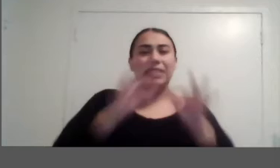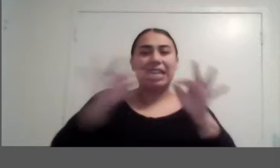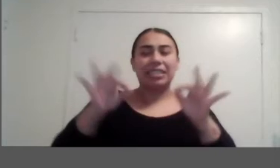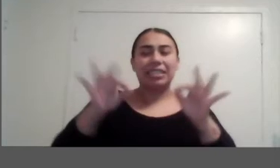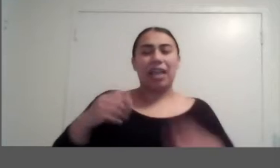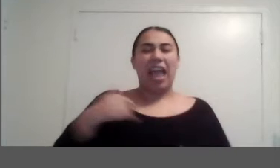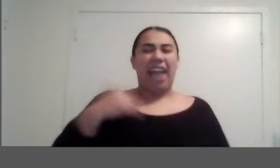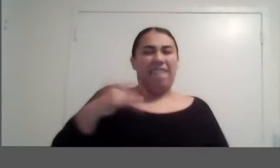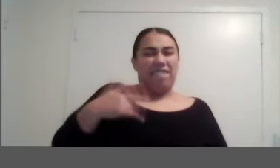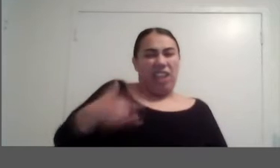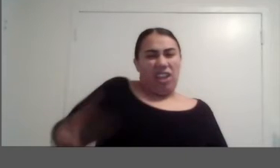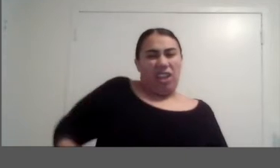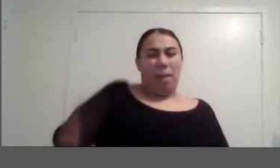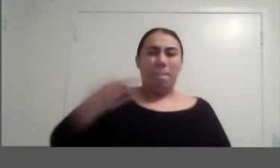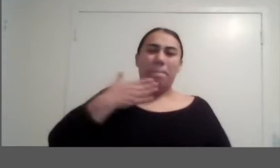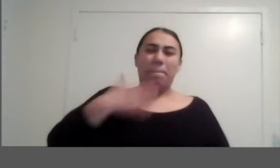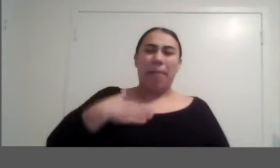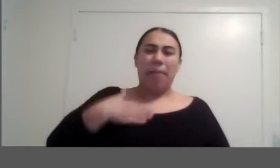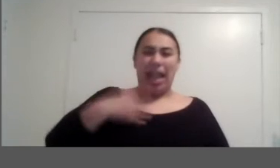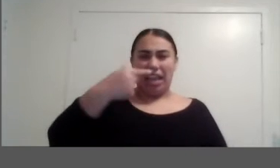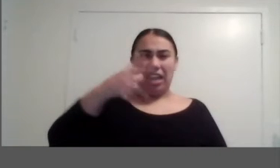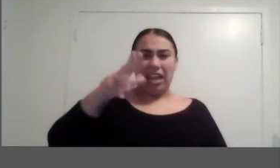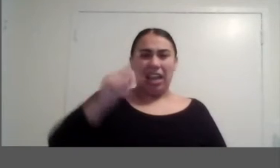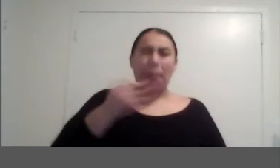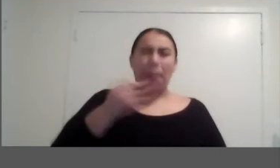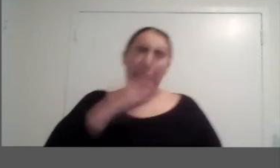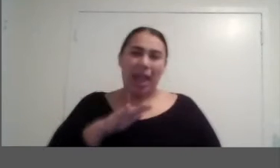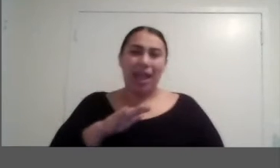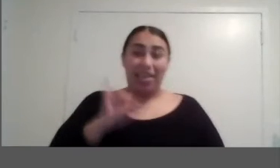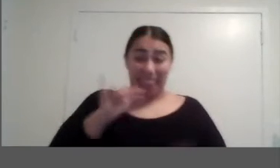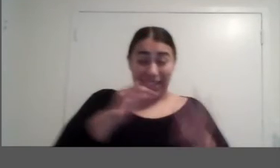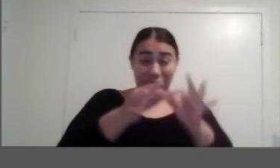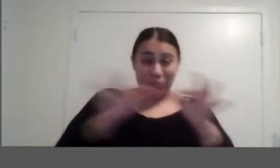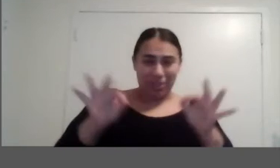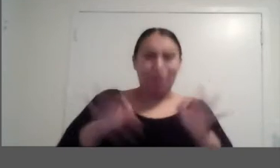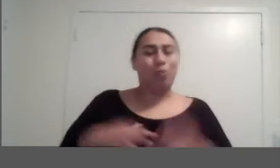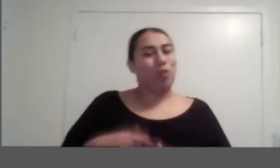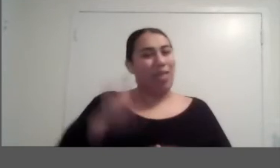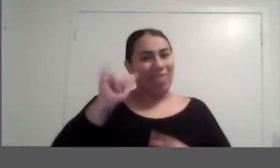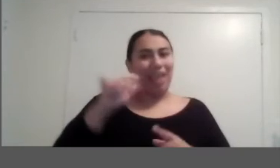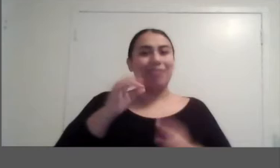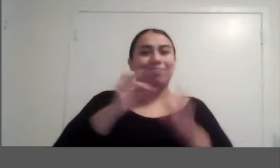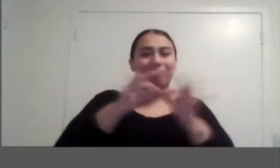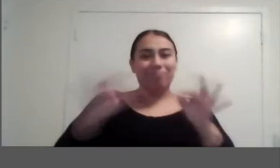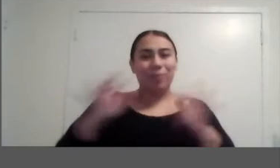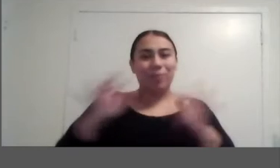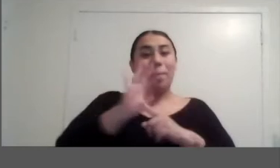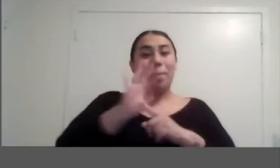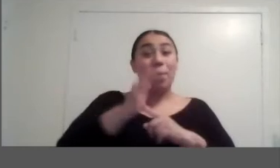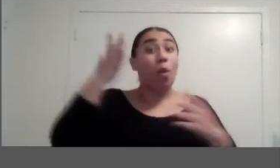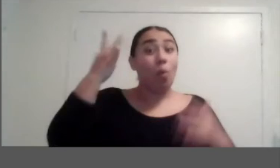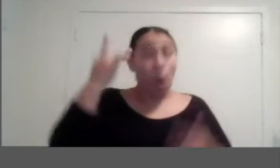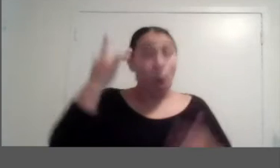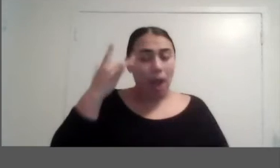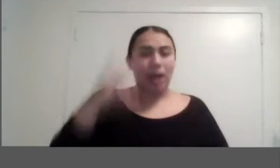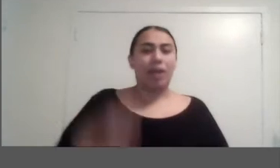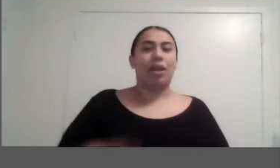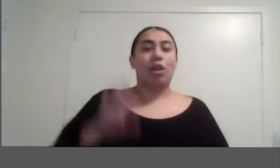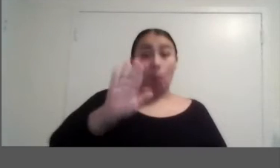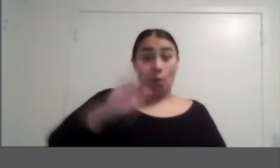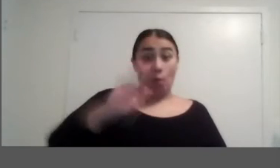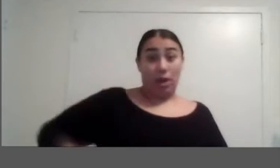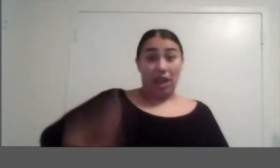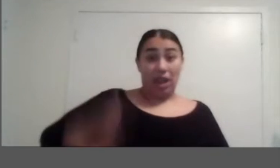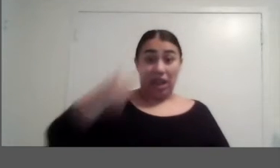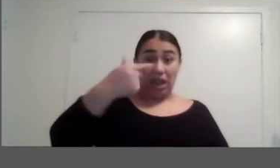and that is because our mind, mood, stomach, and gut are all connected. The enteric nervous system, or